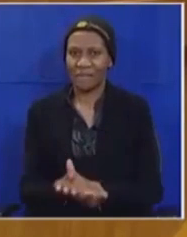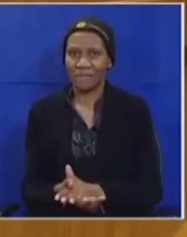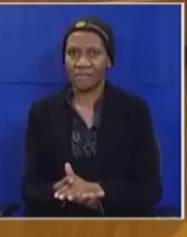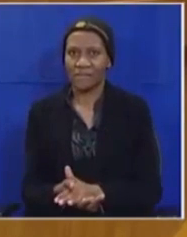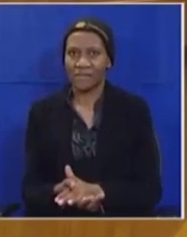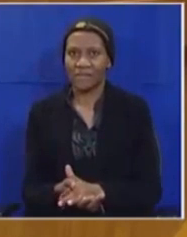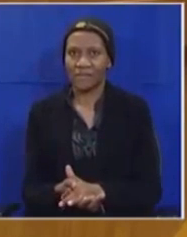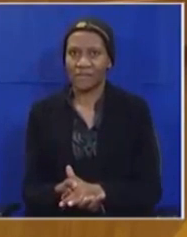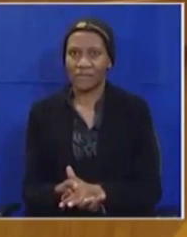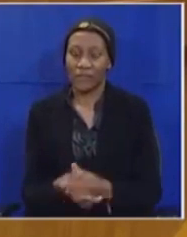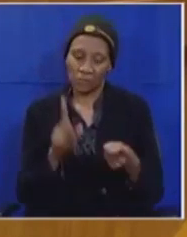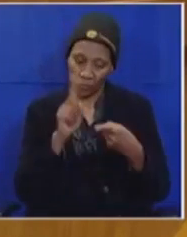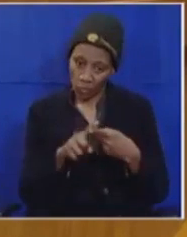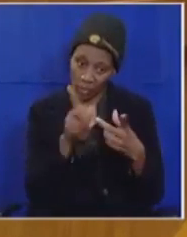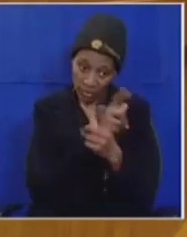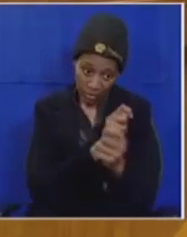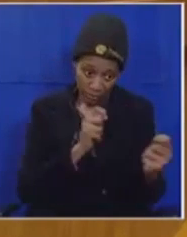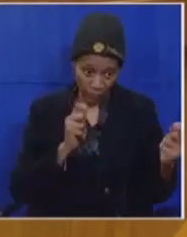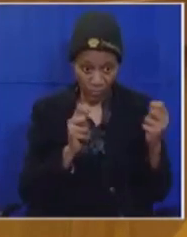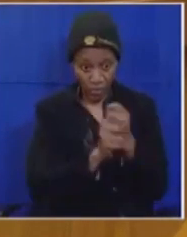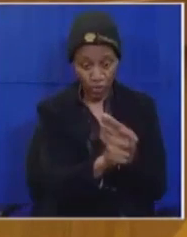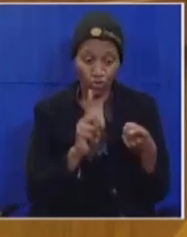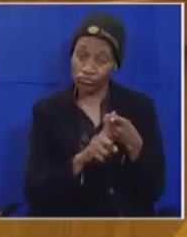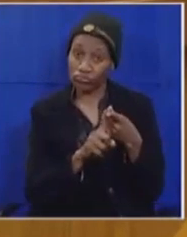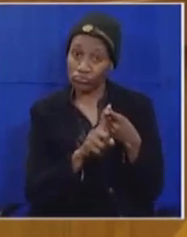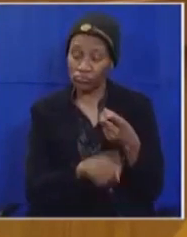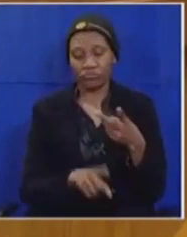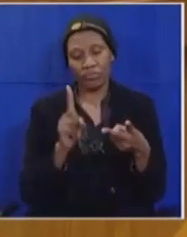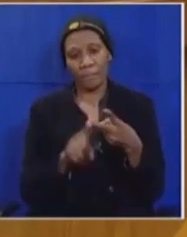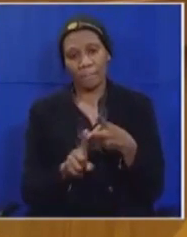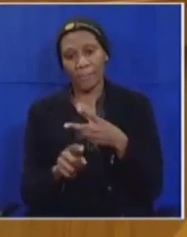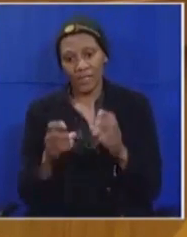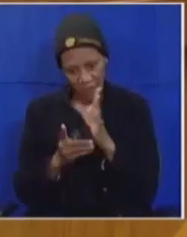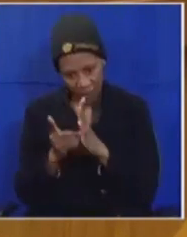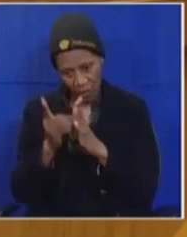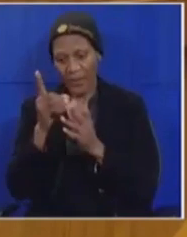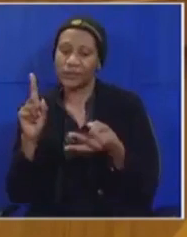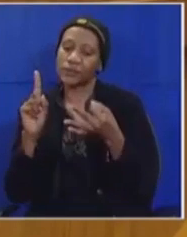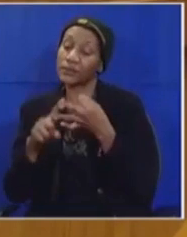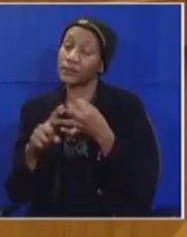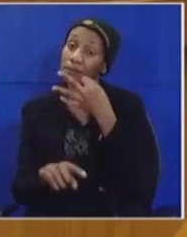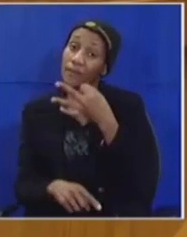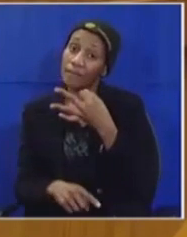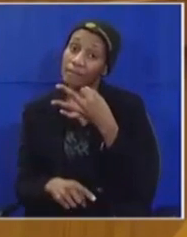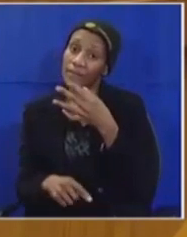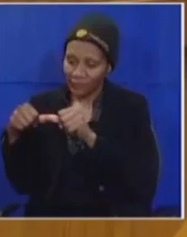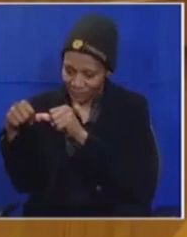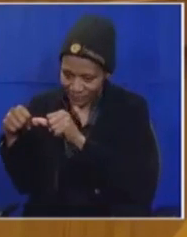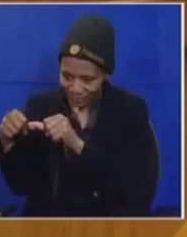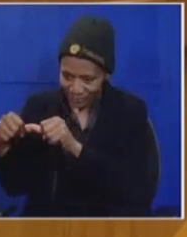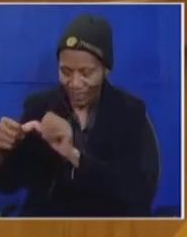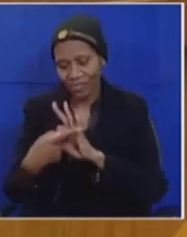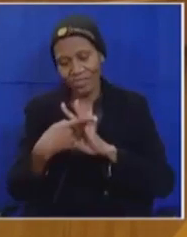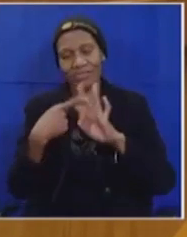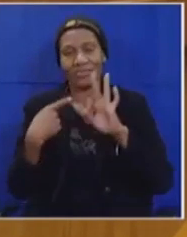is transformasie, dit is ontwikkeling, en dit is ook stabiliteit. As